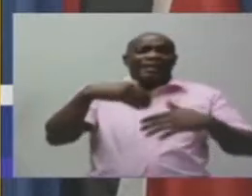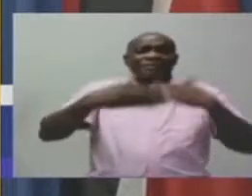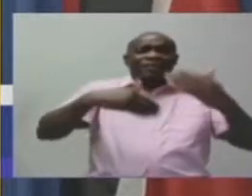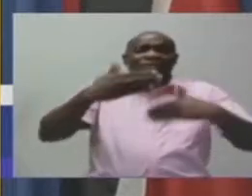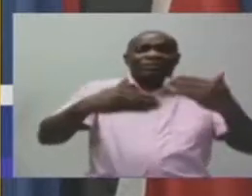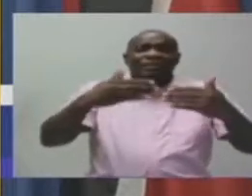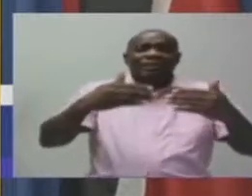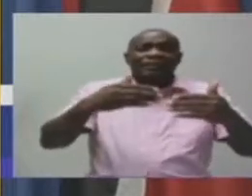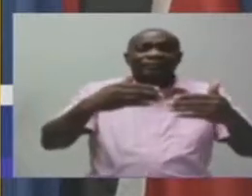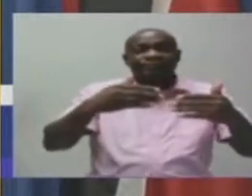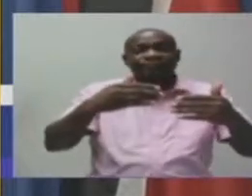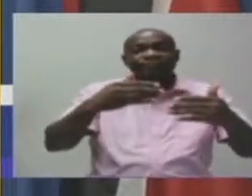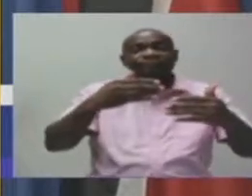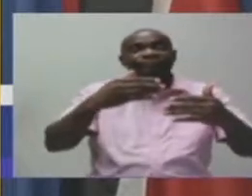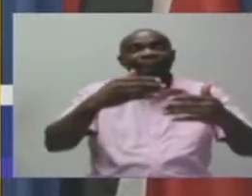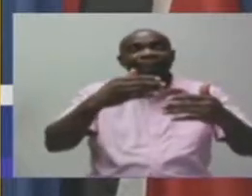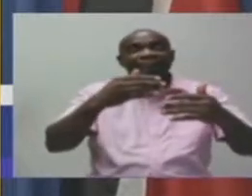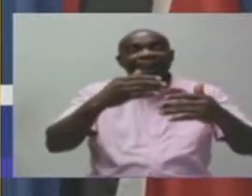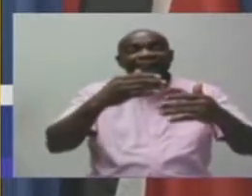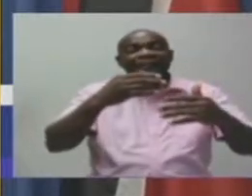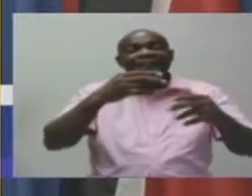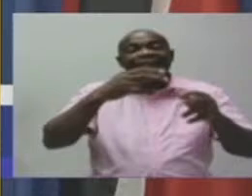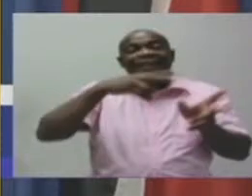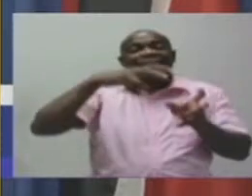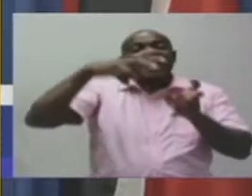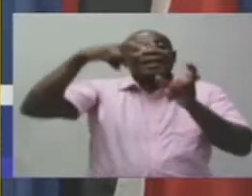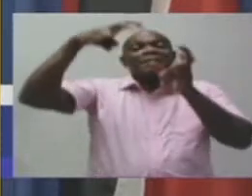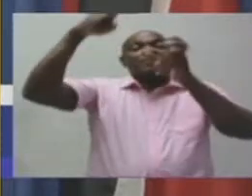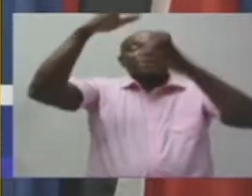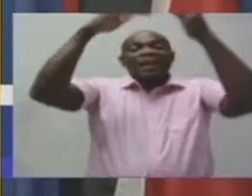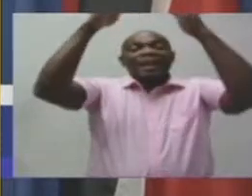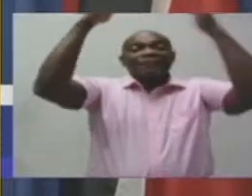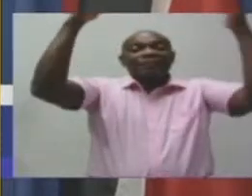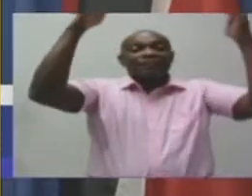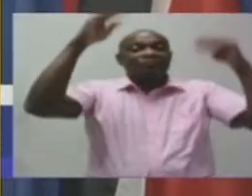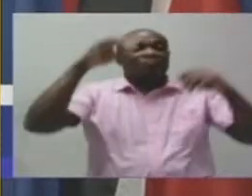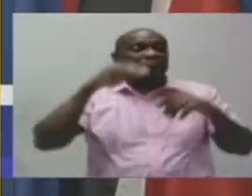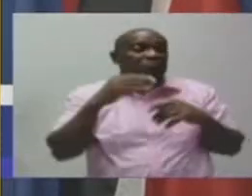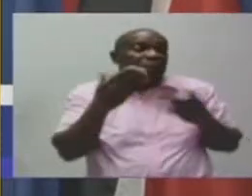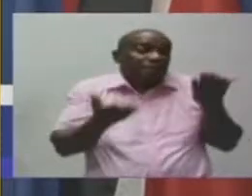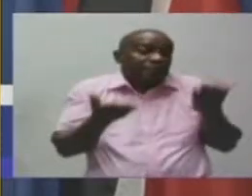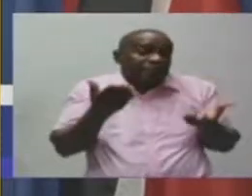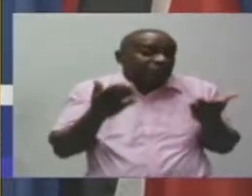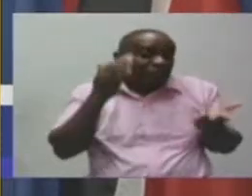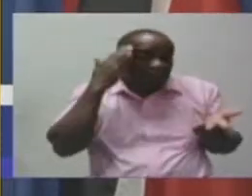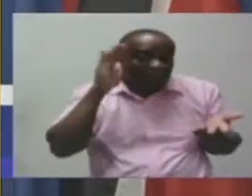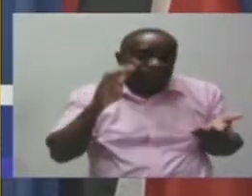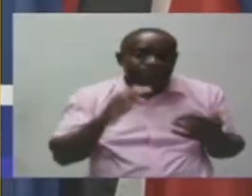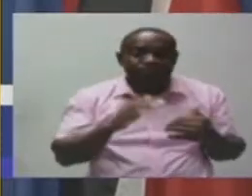beast, what does one do with that? How does one deal with that?